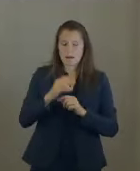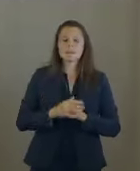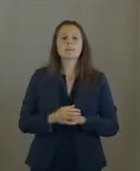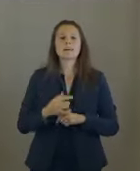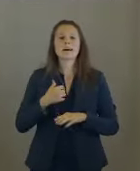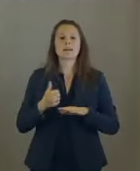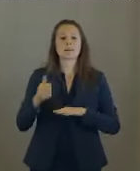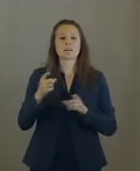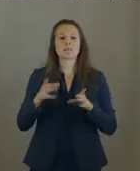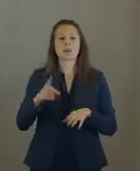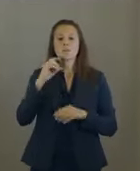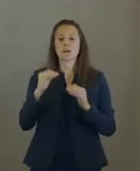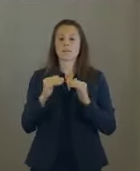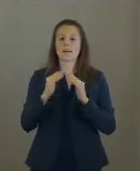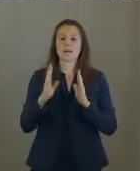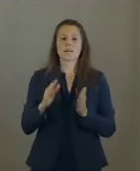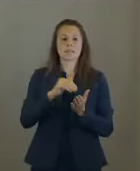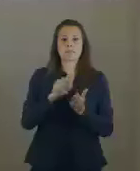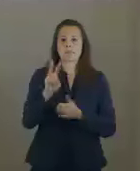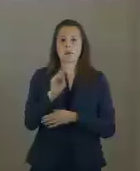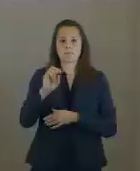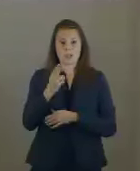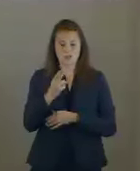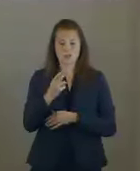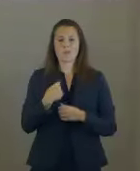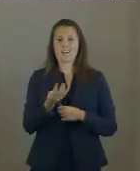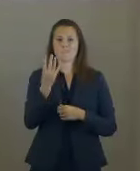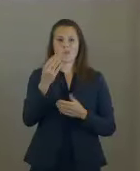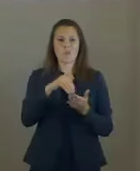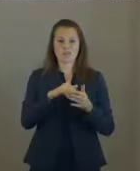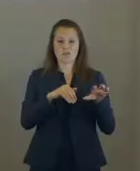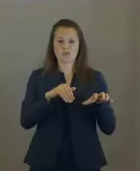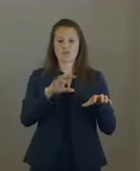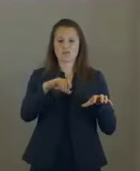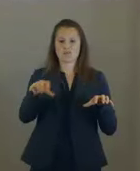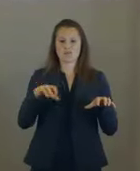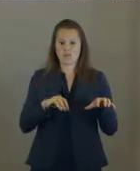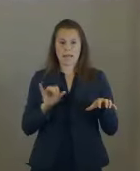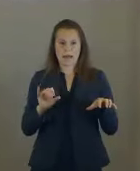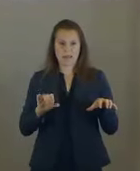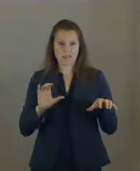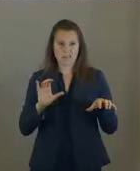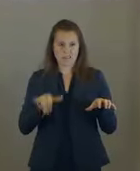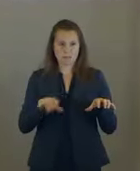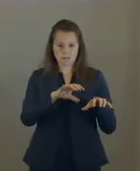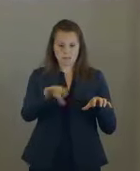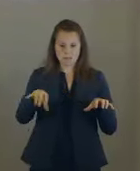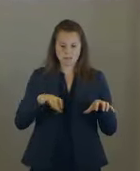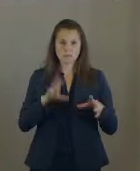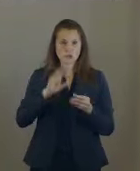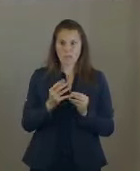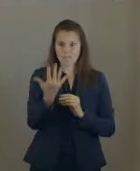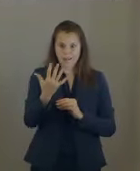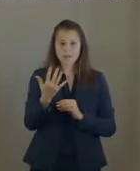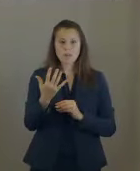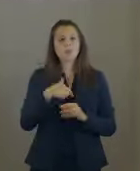I'm the executive director of the Fair Housing Center of West Michigan. There are four other centers like ours in the state. We